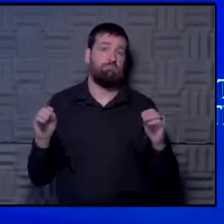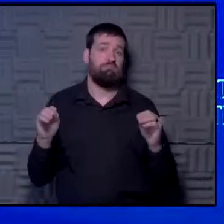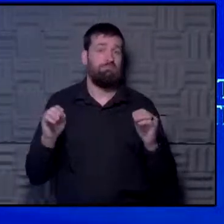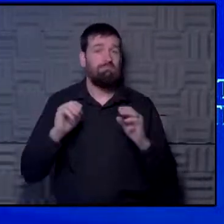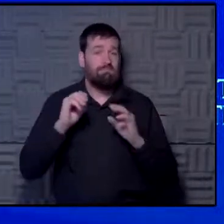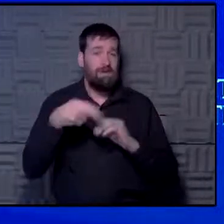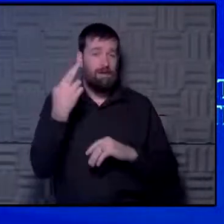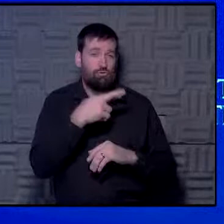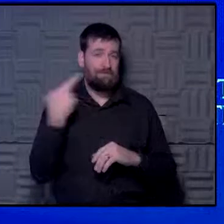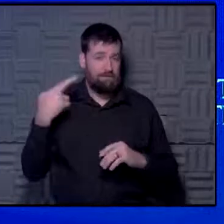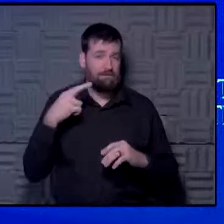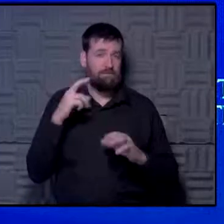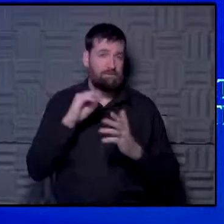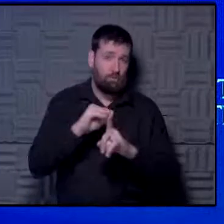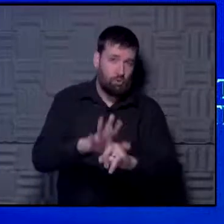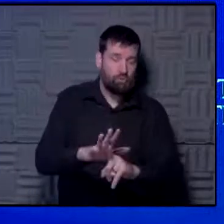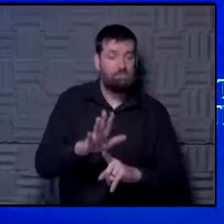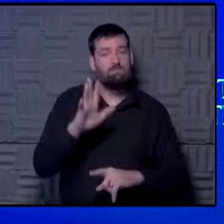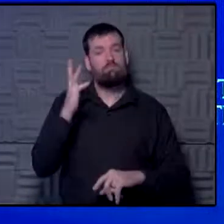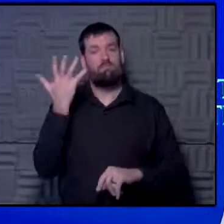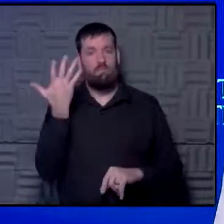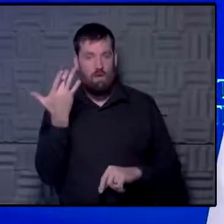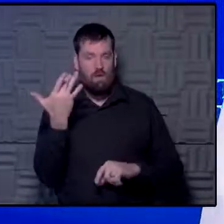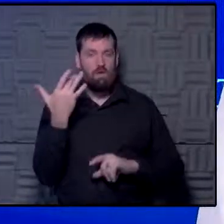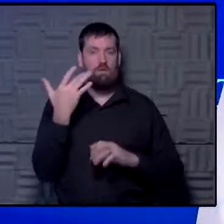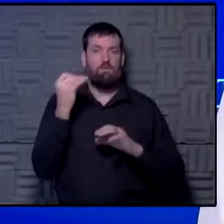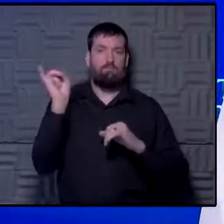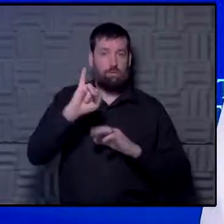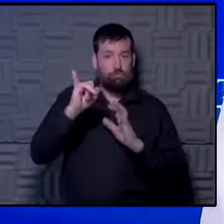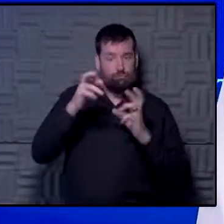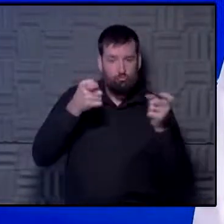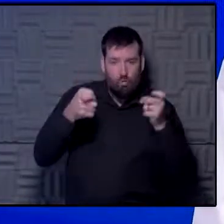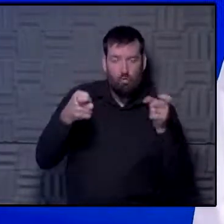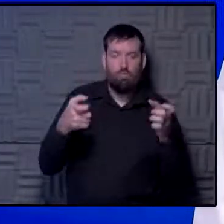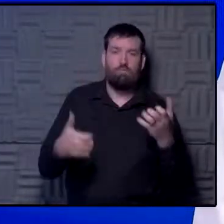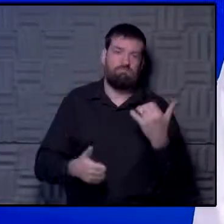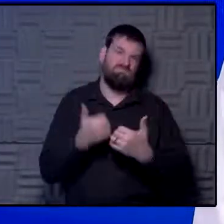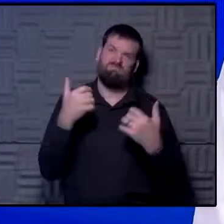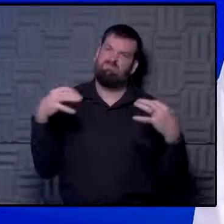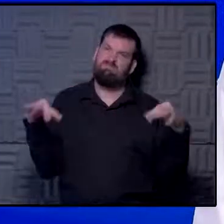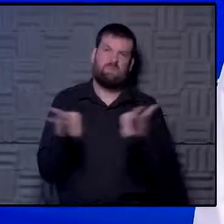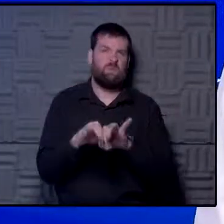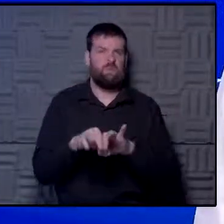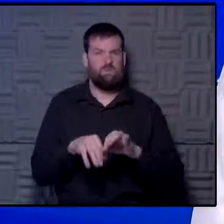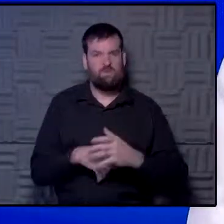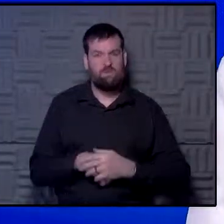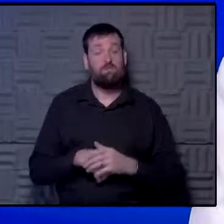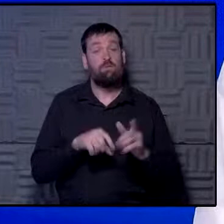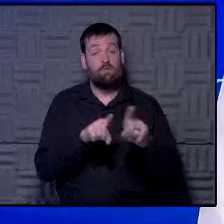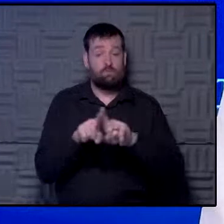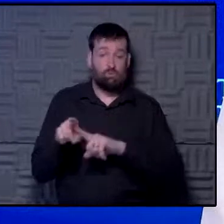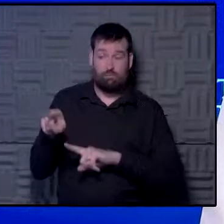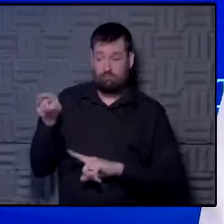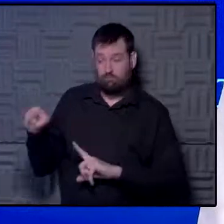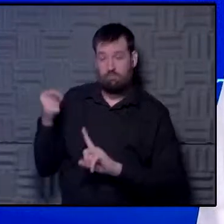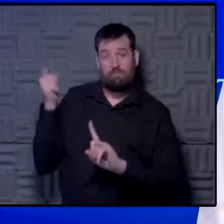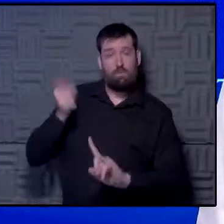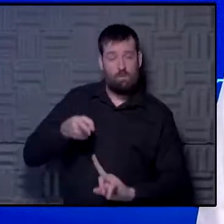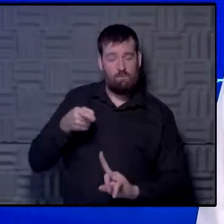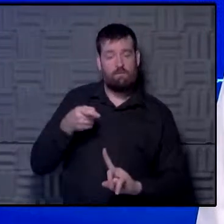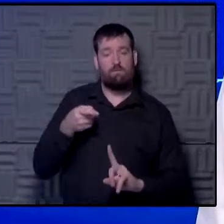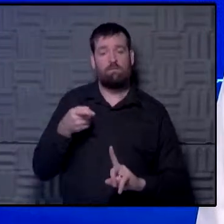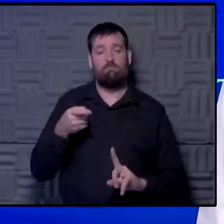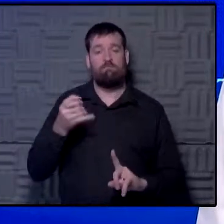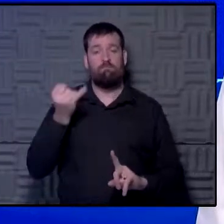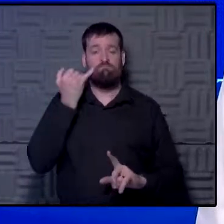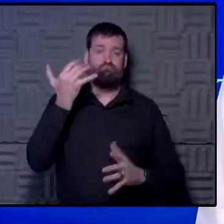an exposure. And that's why your infection control, how you handle that, is becoming so important. And what that also means, to Hawkeye's point, that